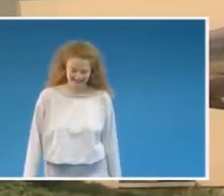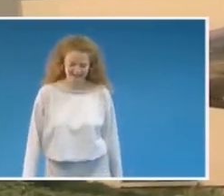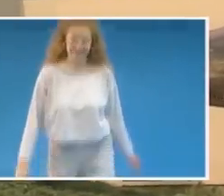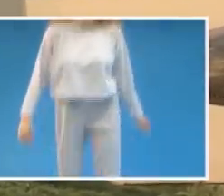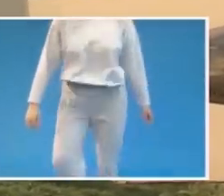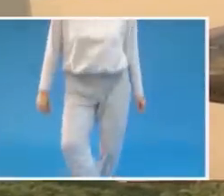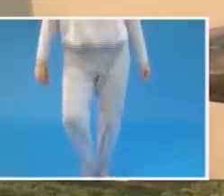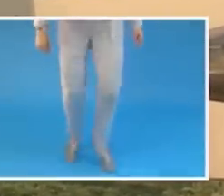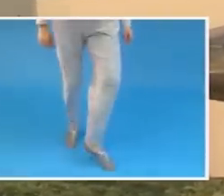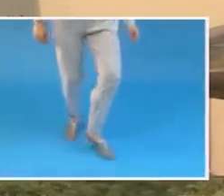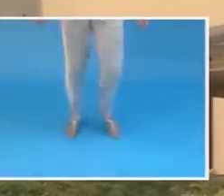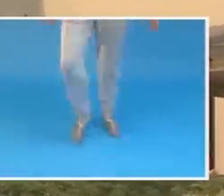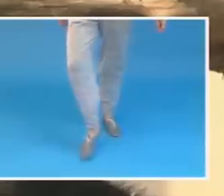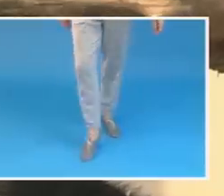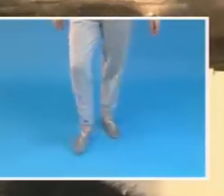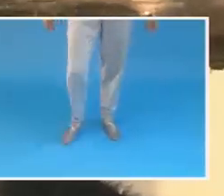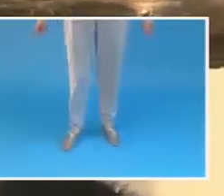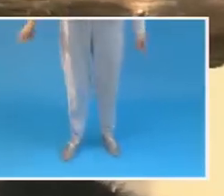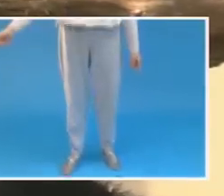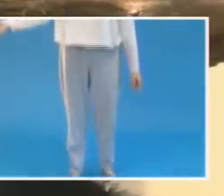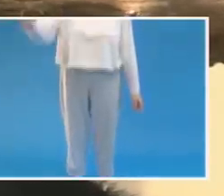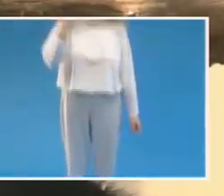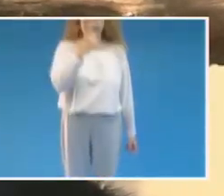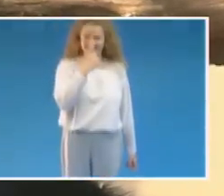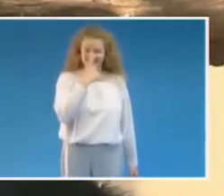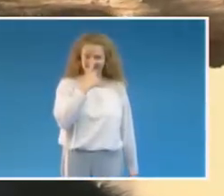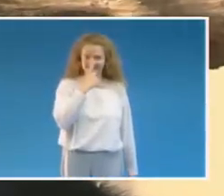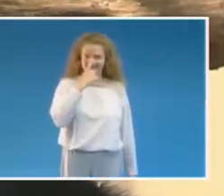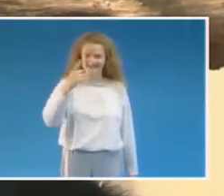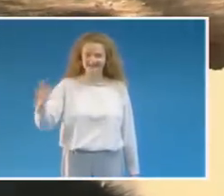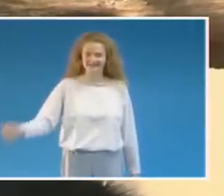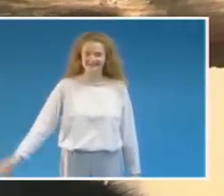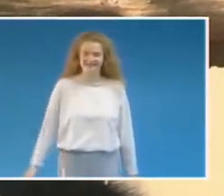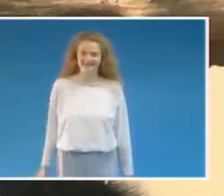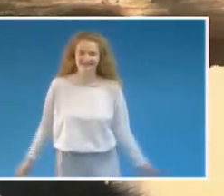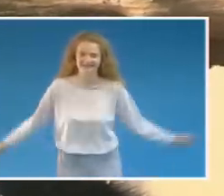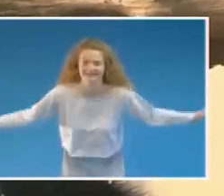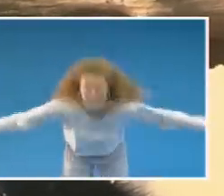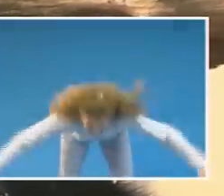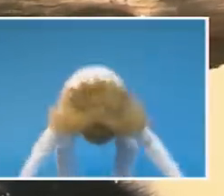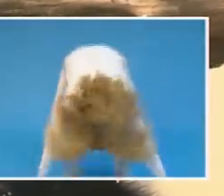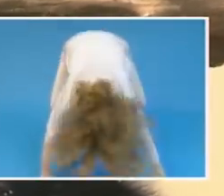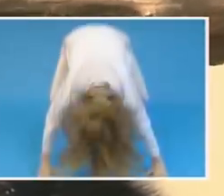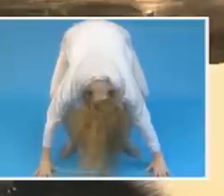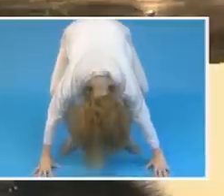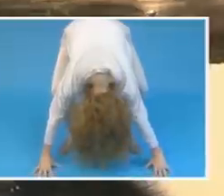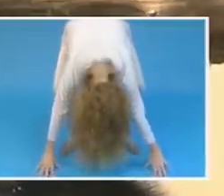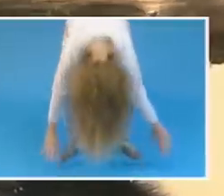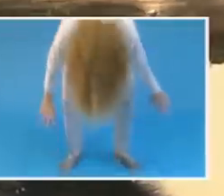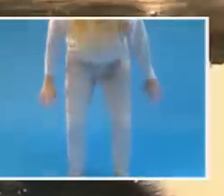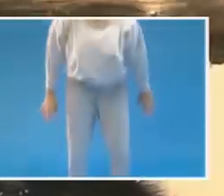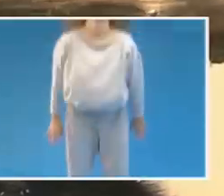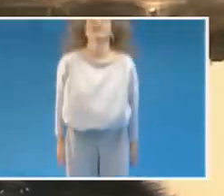Teddy bear, dance on your toes. Teddy bear, touch your nose. Teddy bear, stand on your